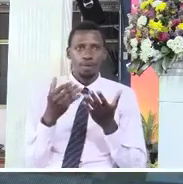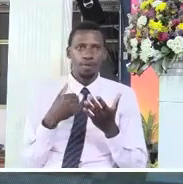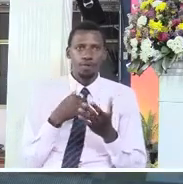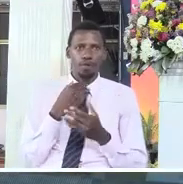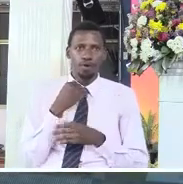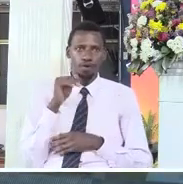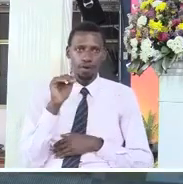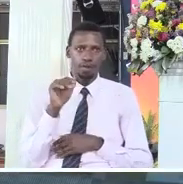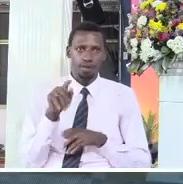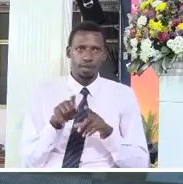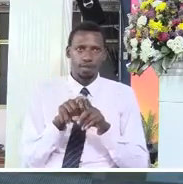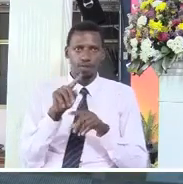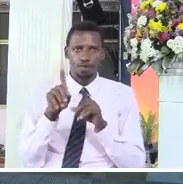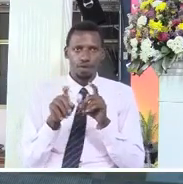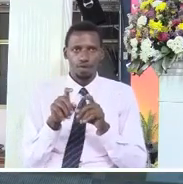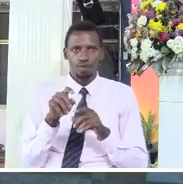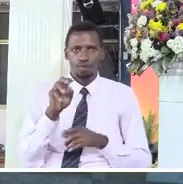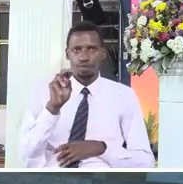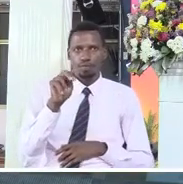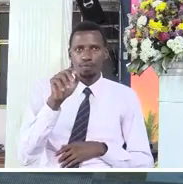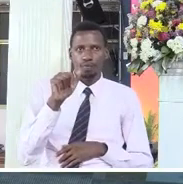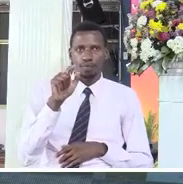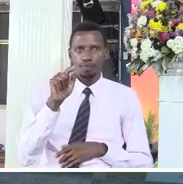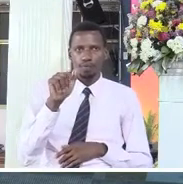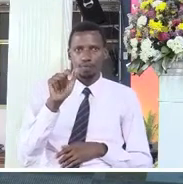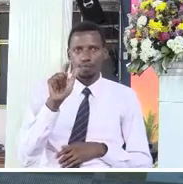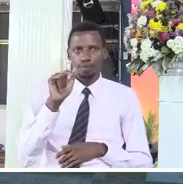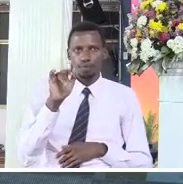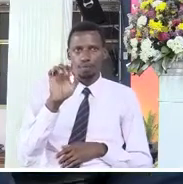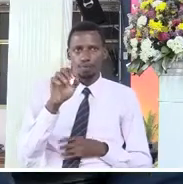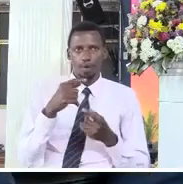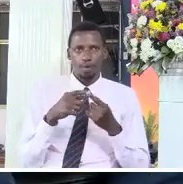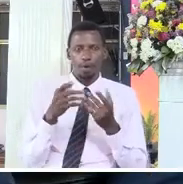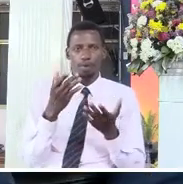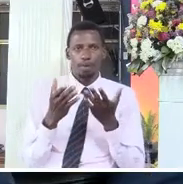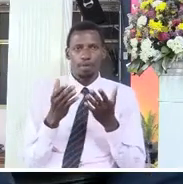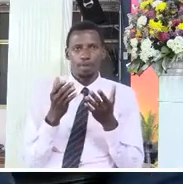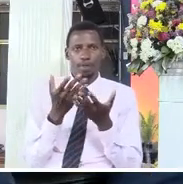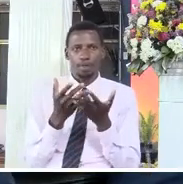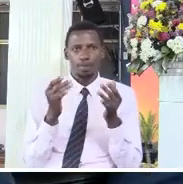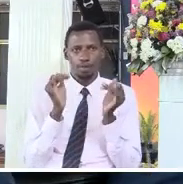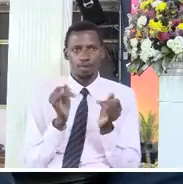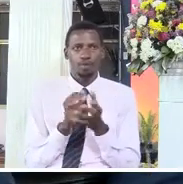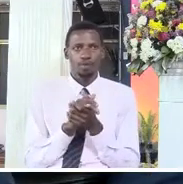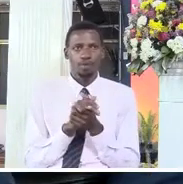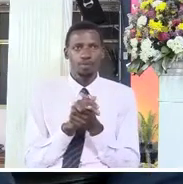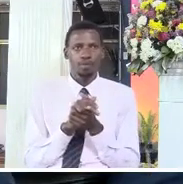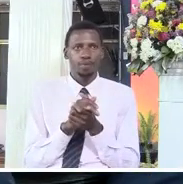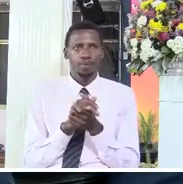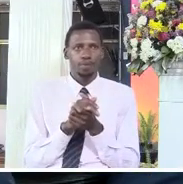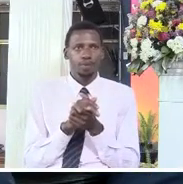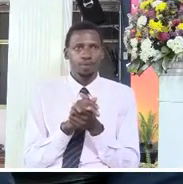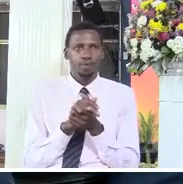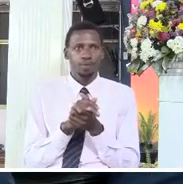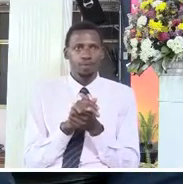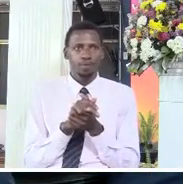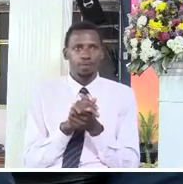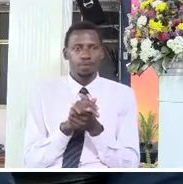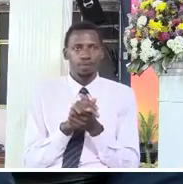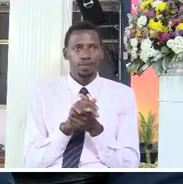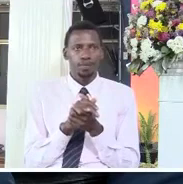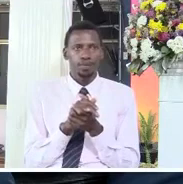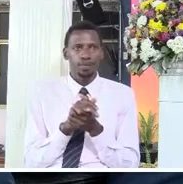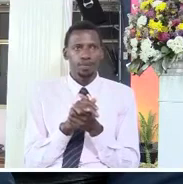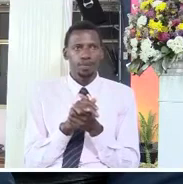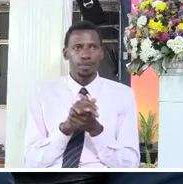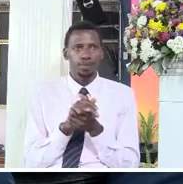same question to Natalie, but probably just bring on something new. Natalie, while doing this training,